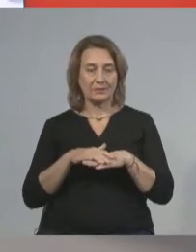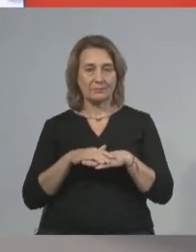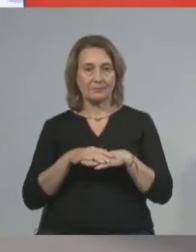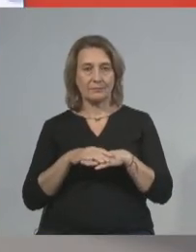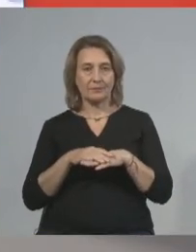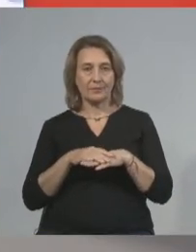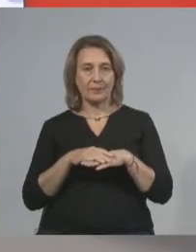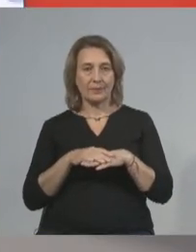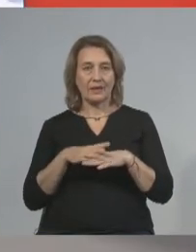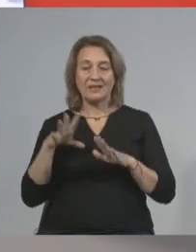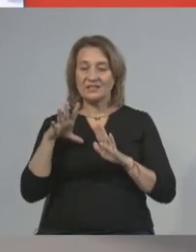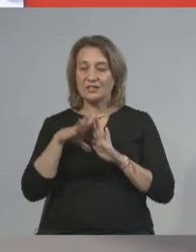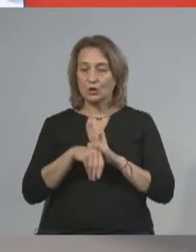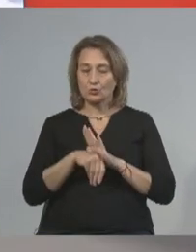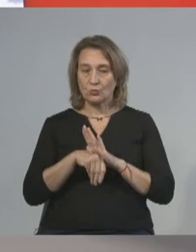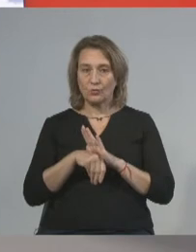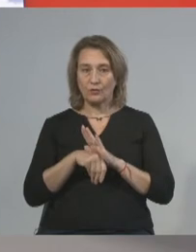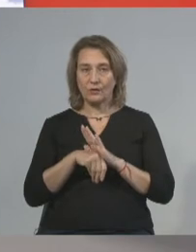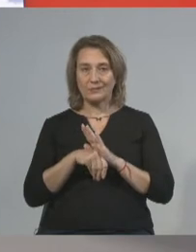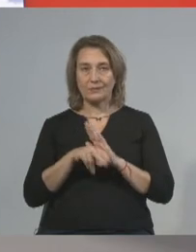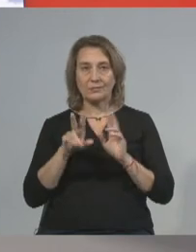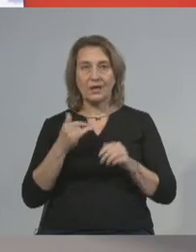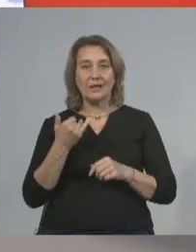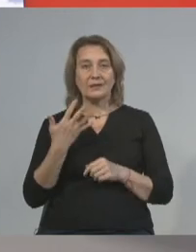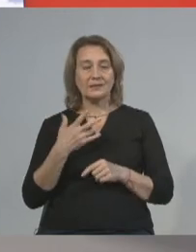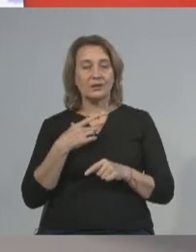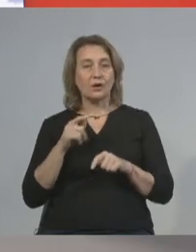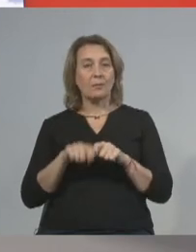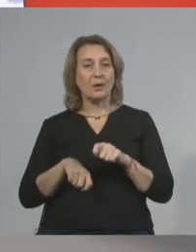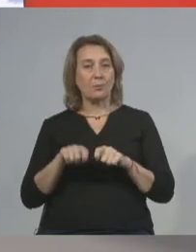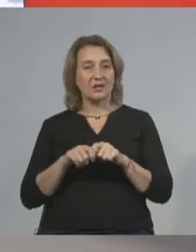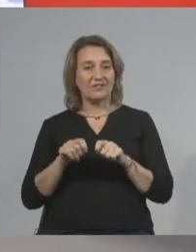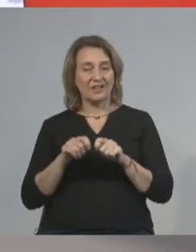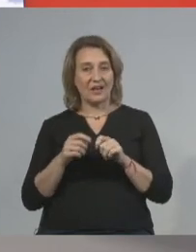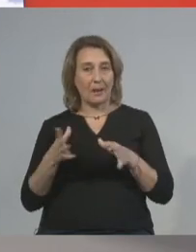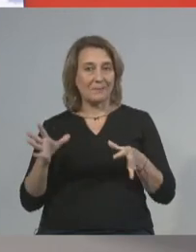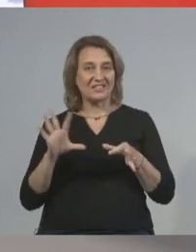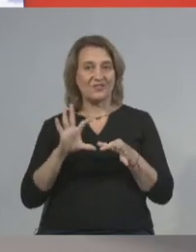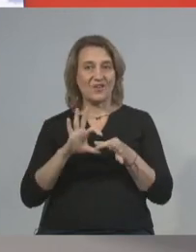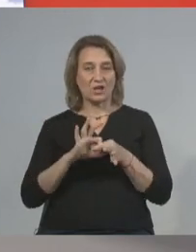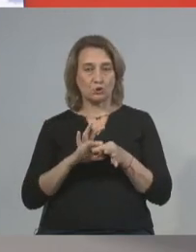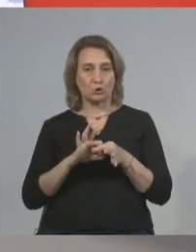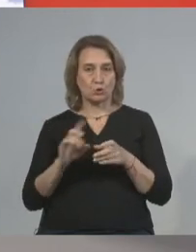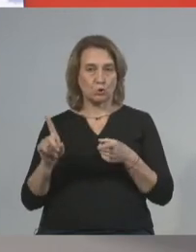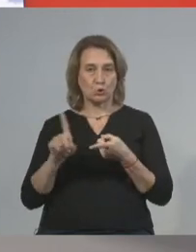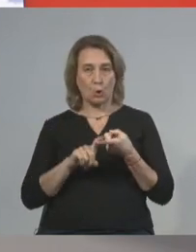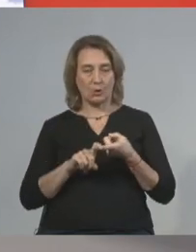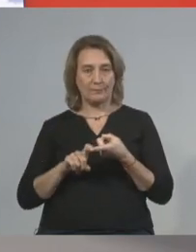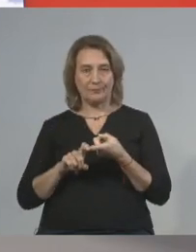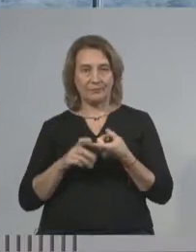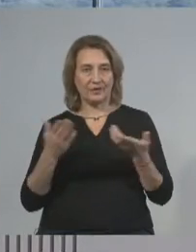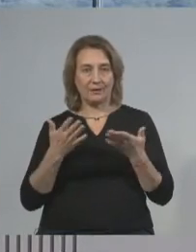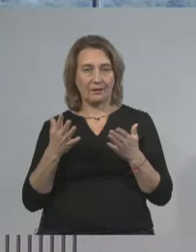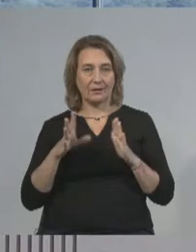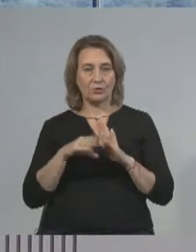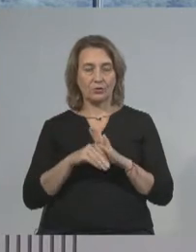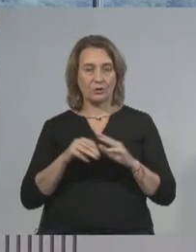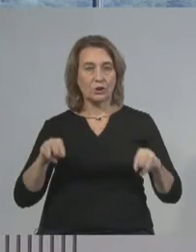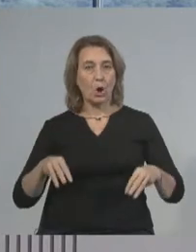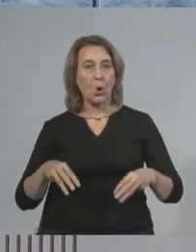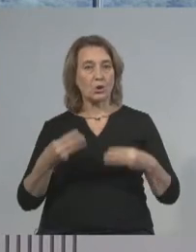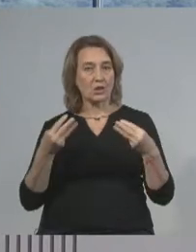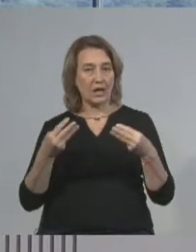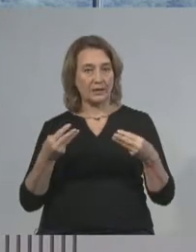fragile groups of population and what terminology to use while we check connection with our